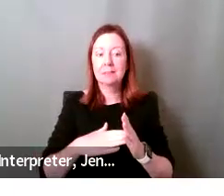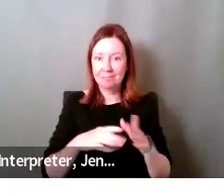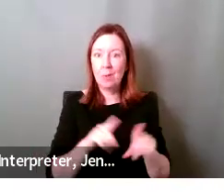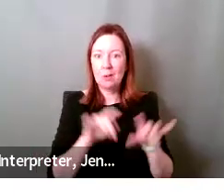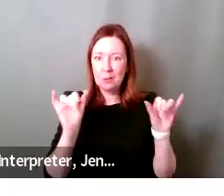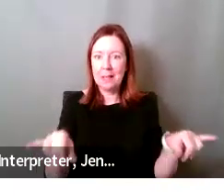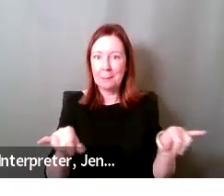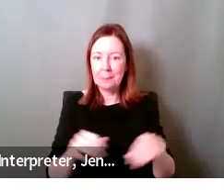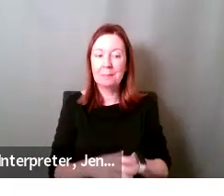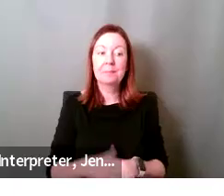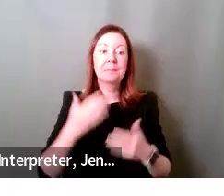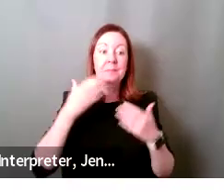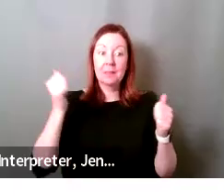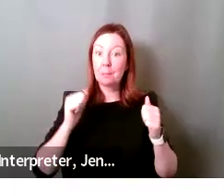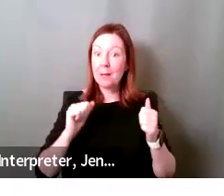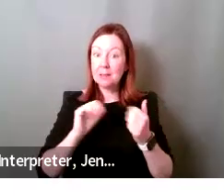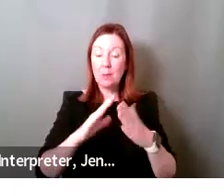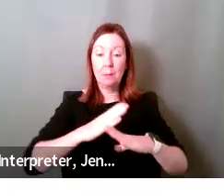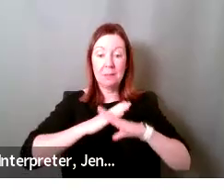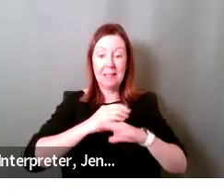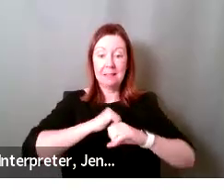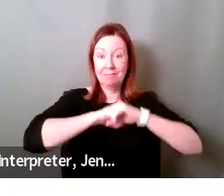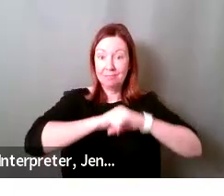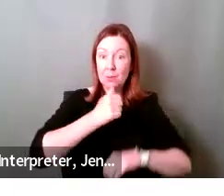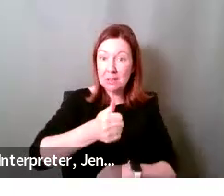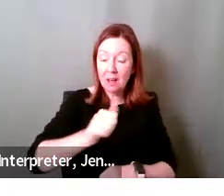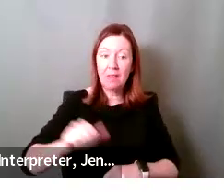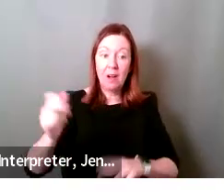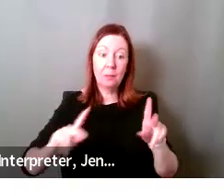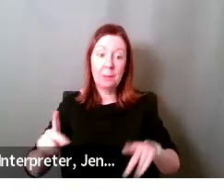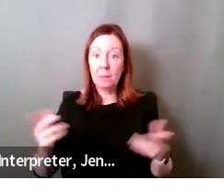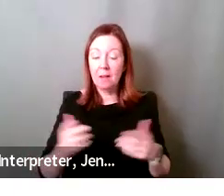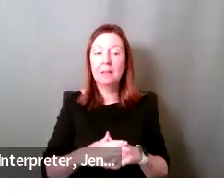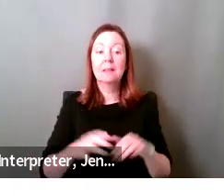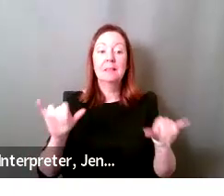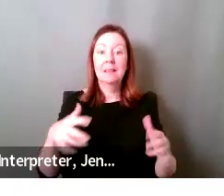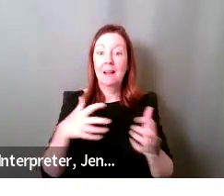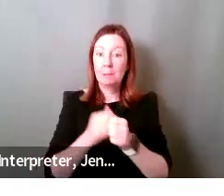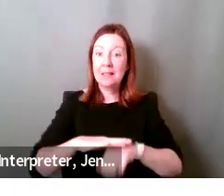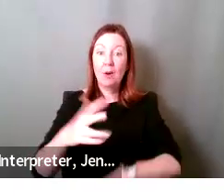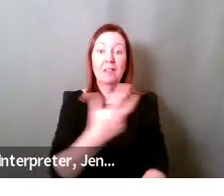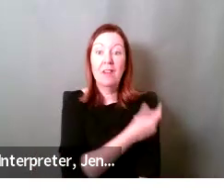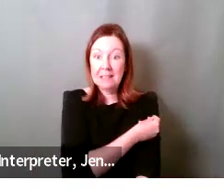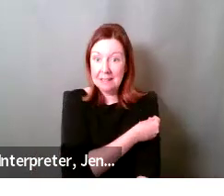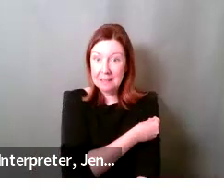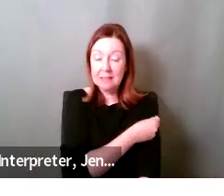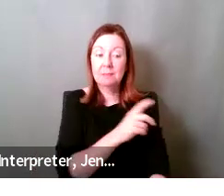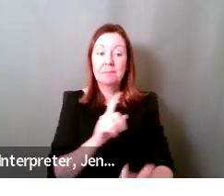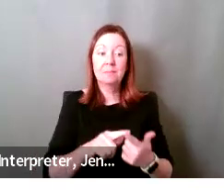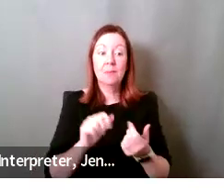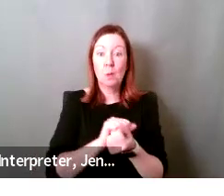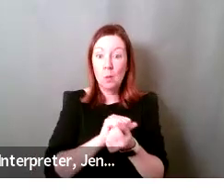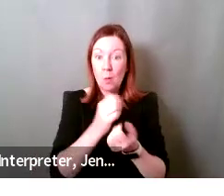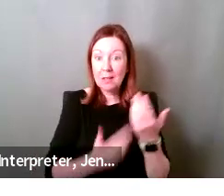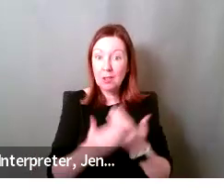the same. So, the best ways to protect yourself and others are staying up to date on your vaccines, washing